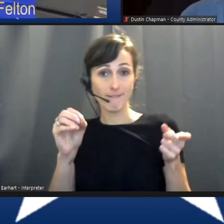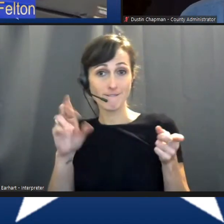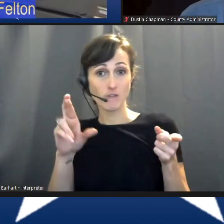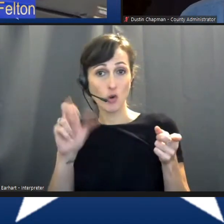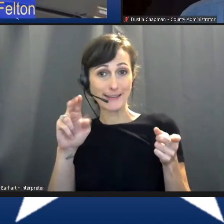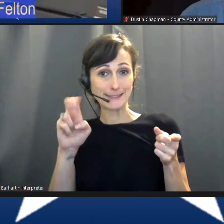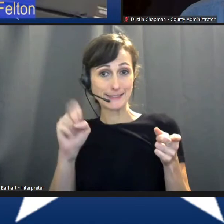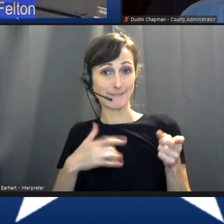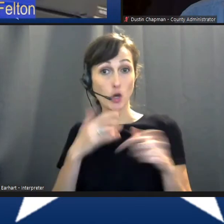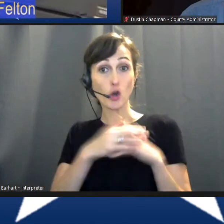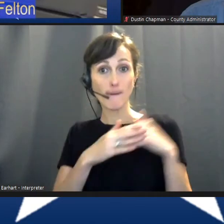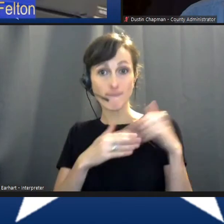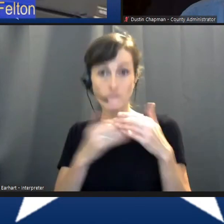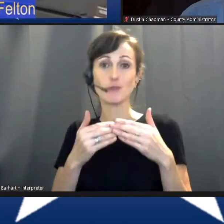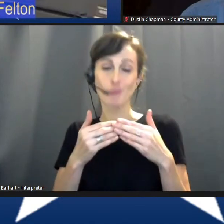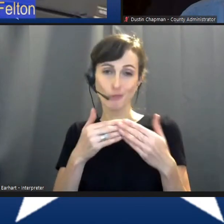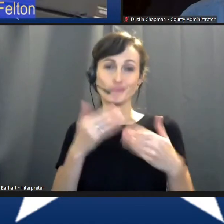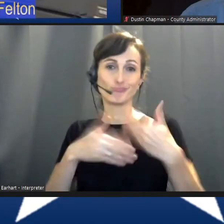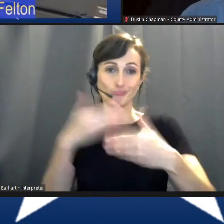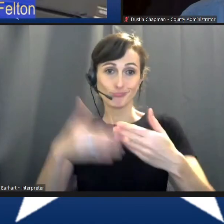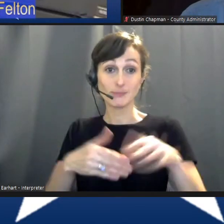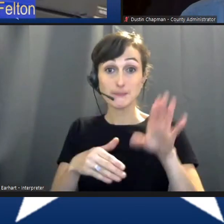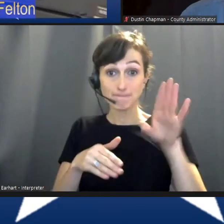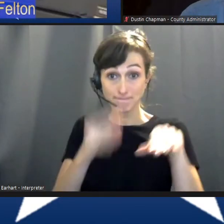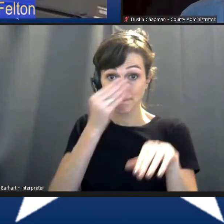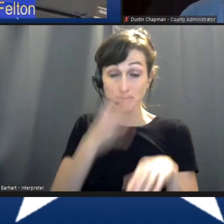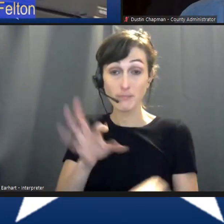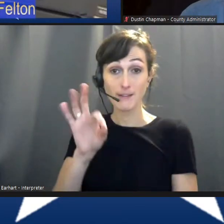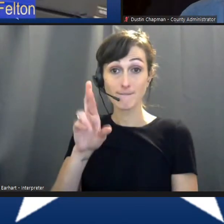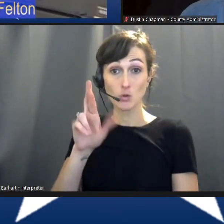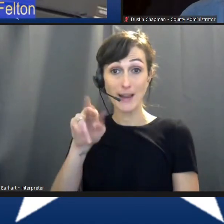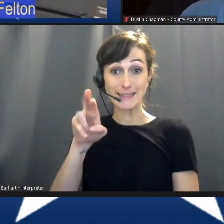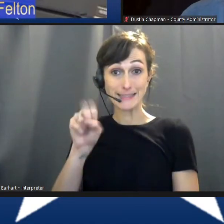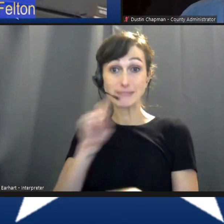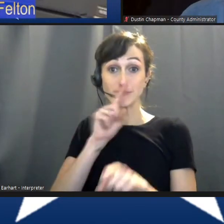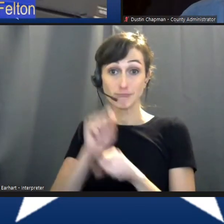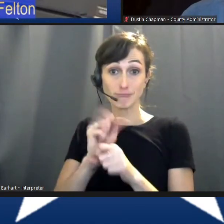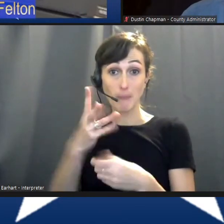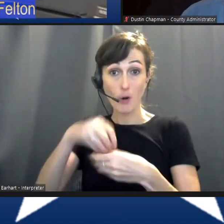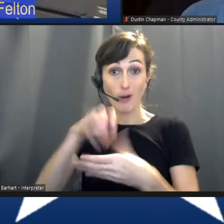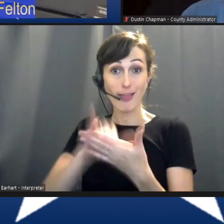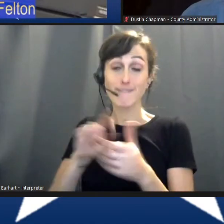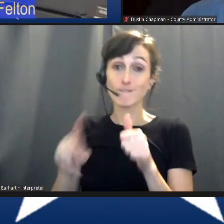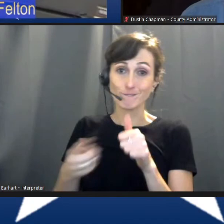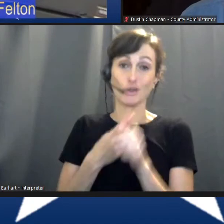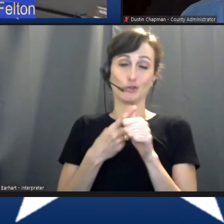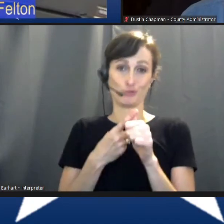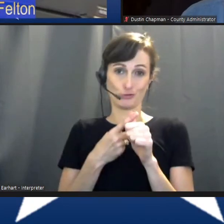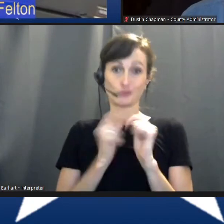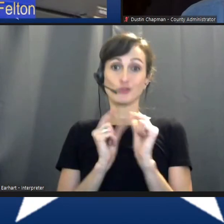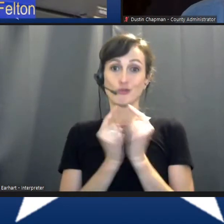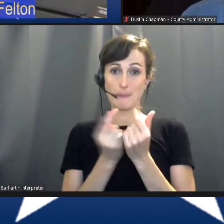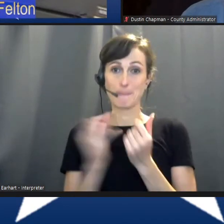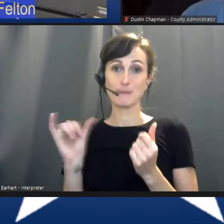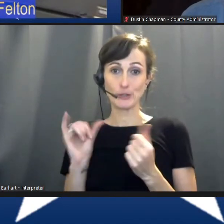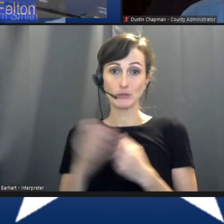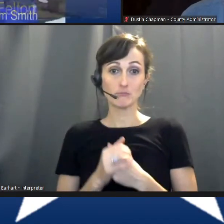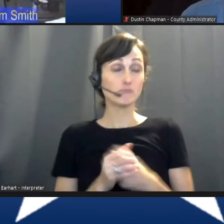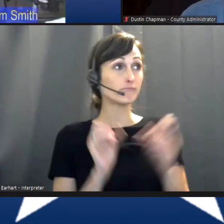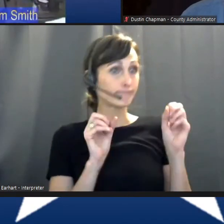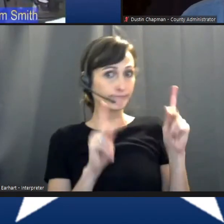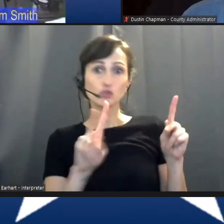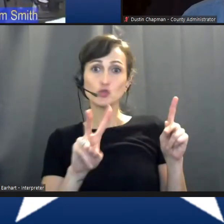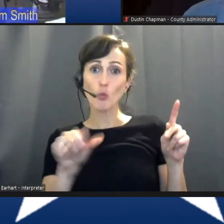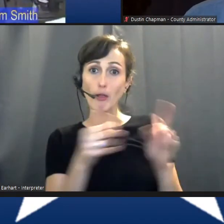going forward. And by the way, Francis is a part of that first initial group too, so. Okay. Two other comments that